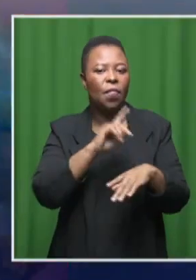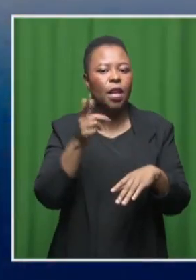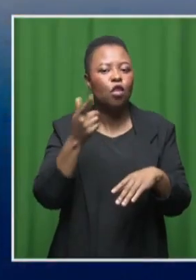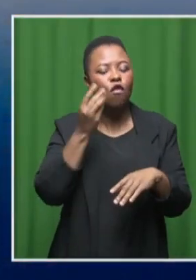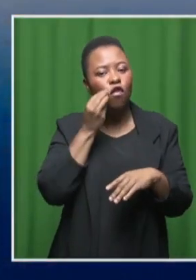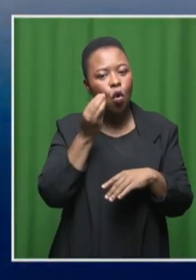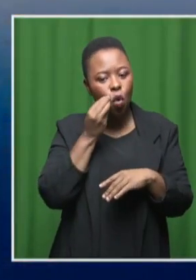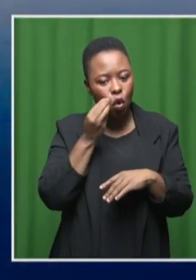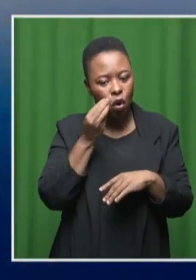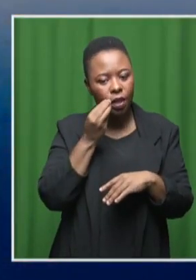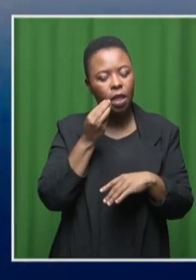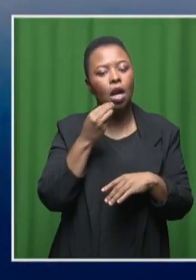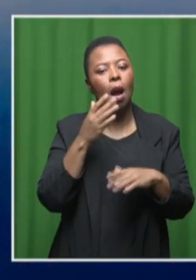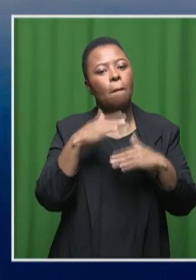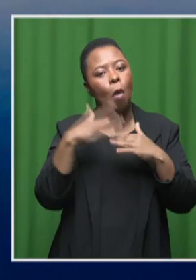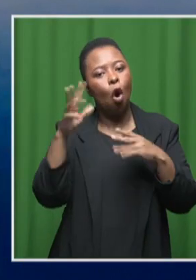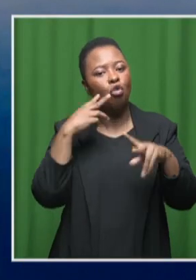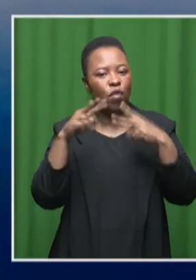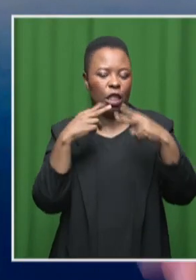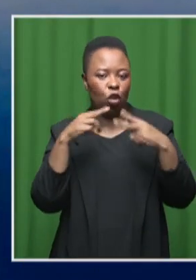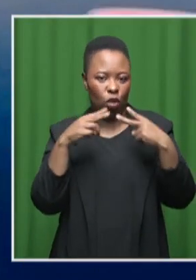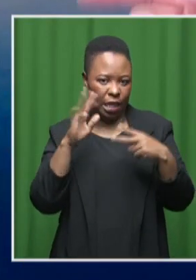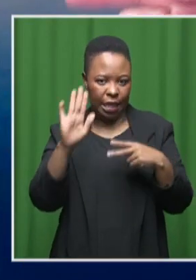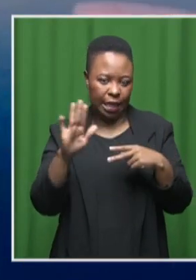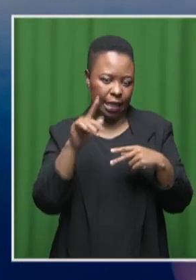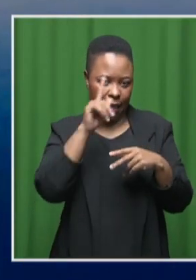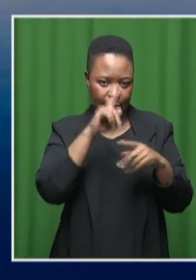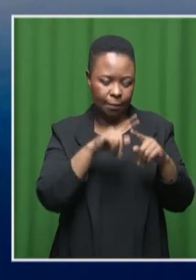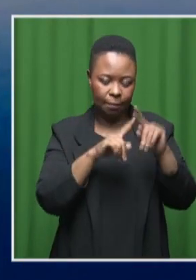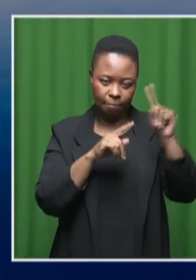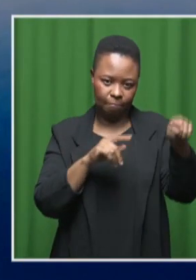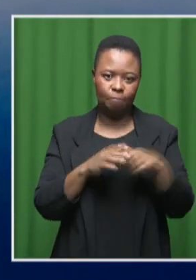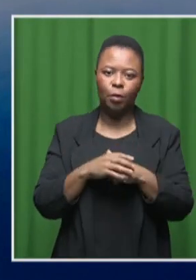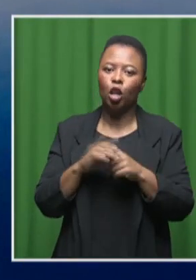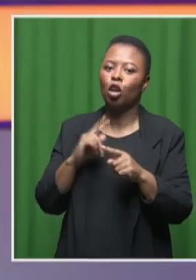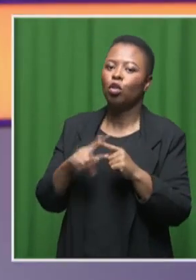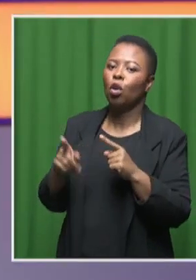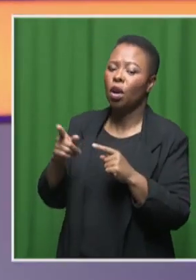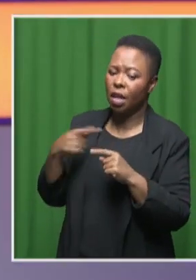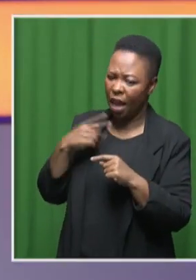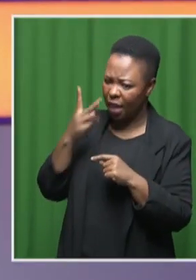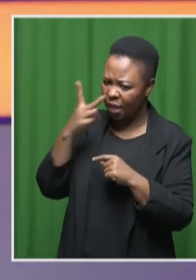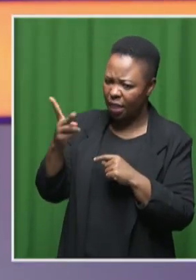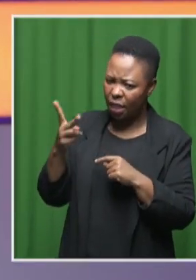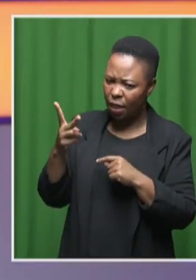restaurants when I was that side. Okay. Yeah. Okay. All right. I see you got,